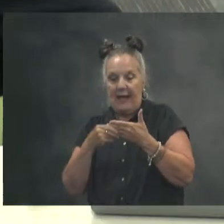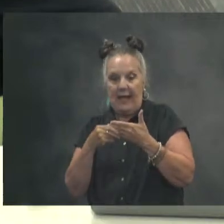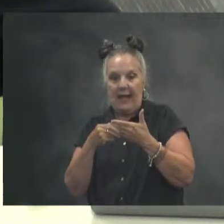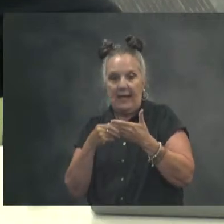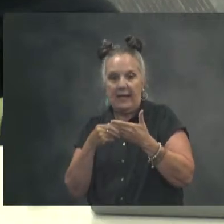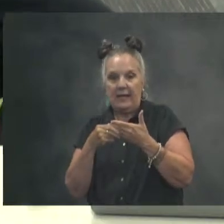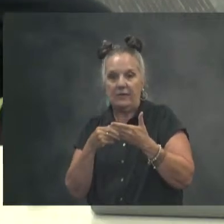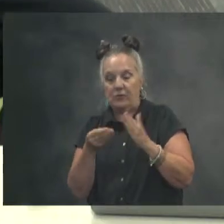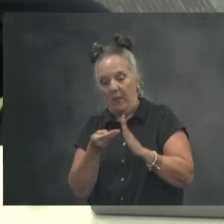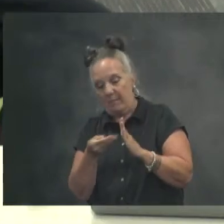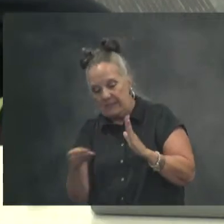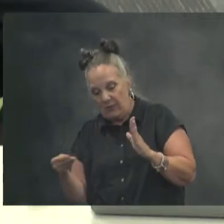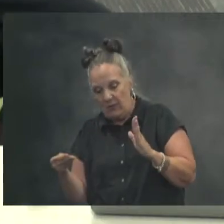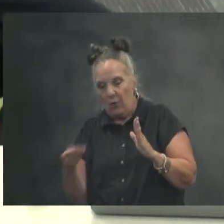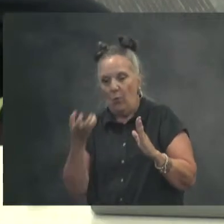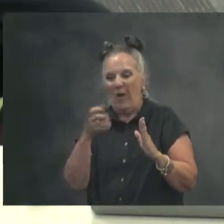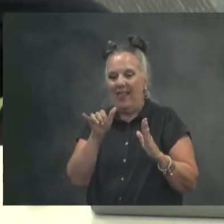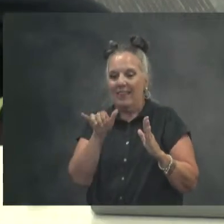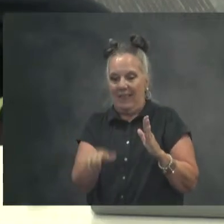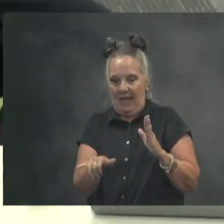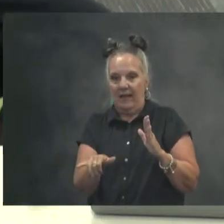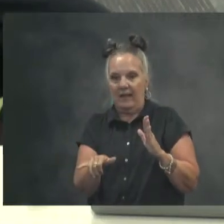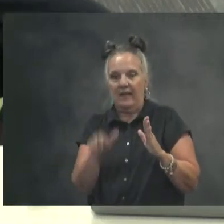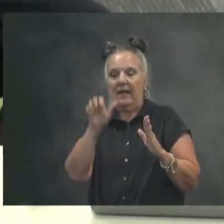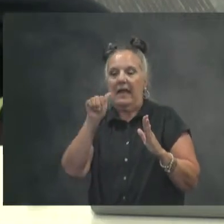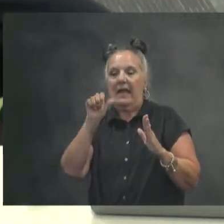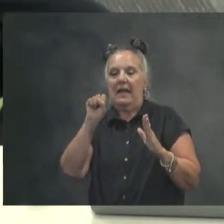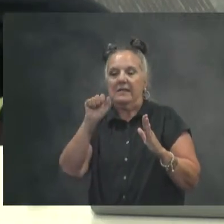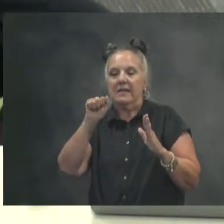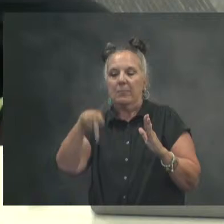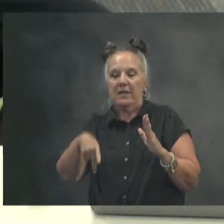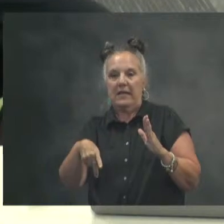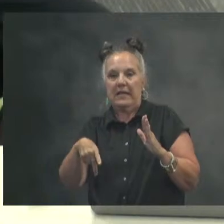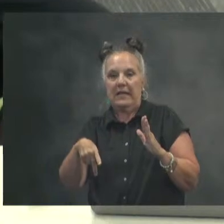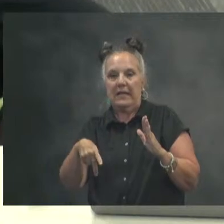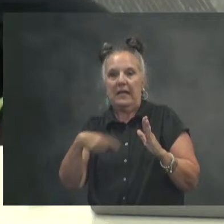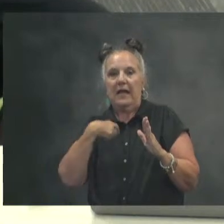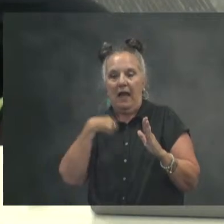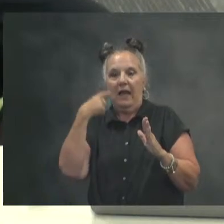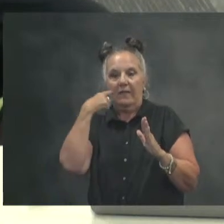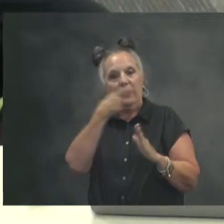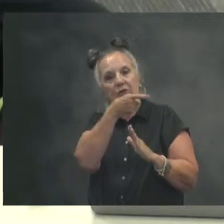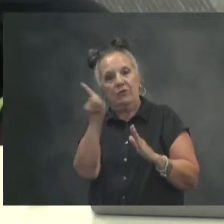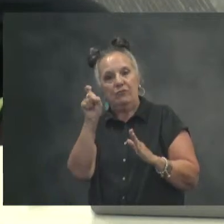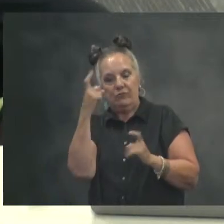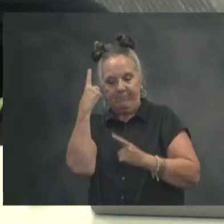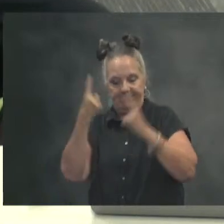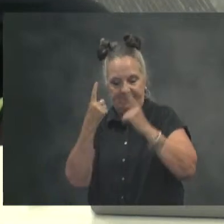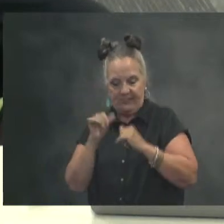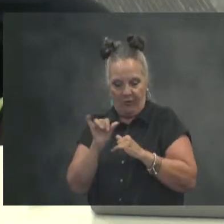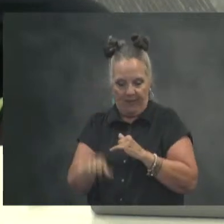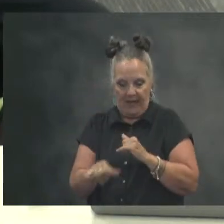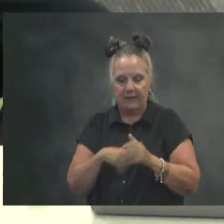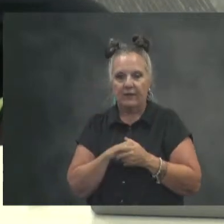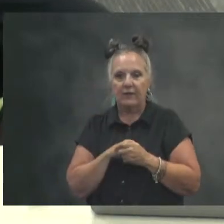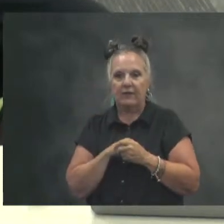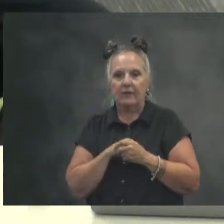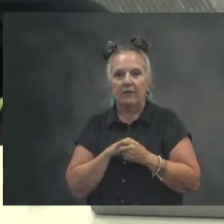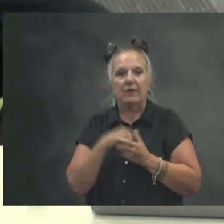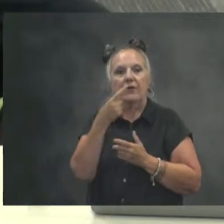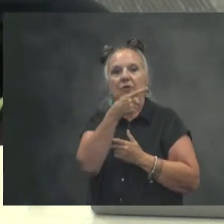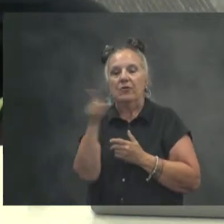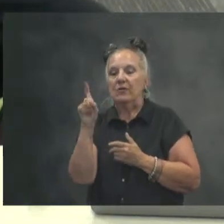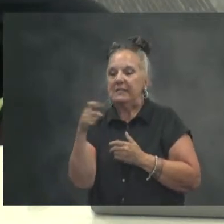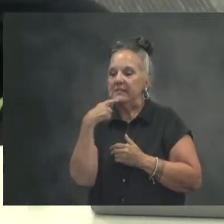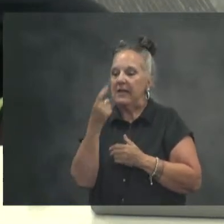the material. They want that ASAP, and I think you guys should consider that. You guys need to tell